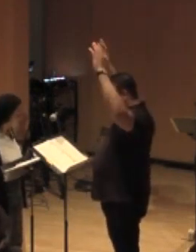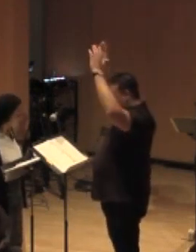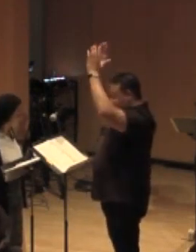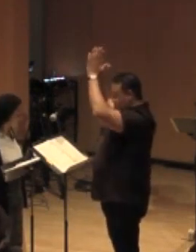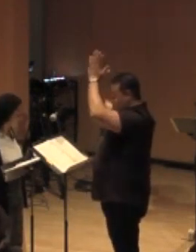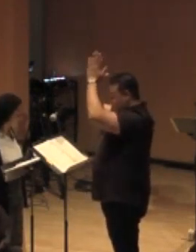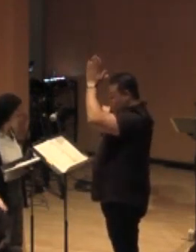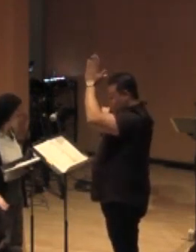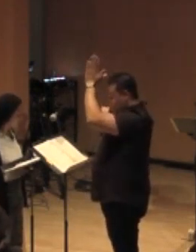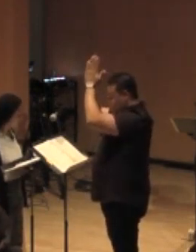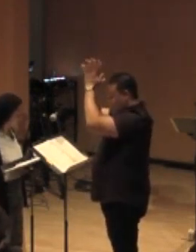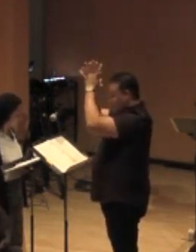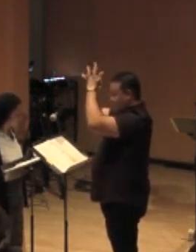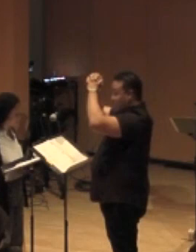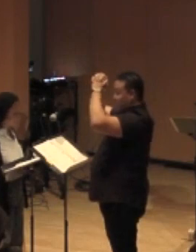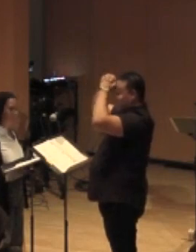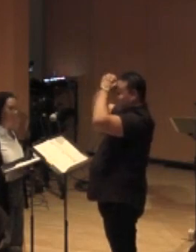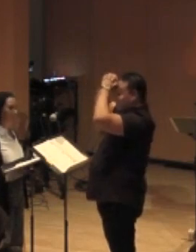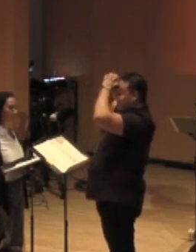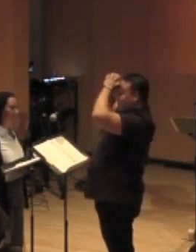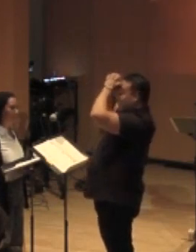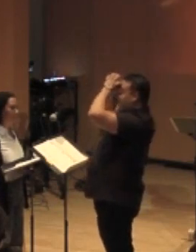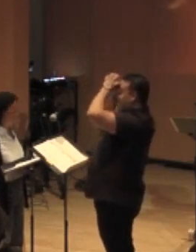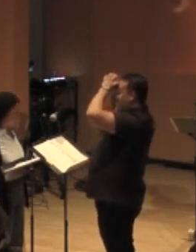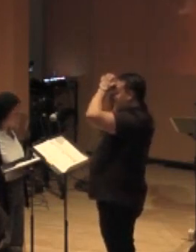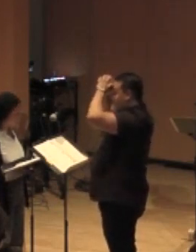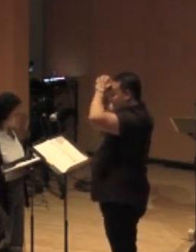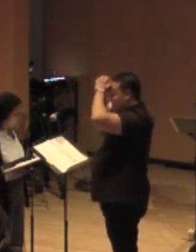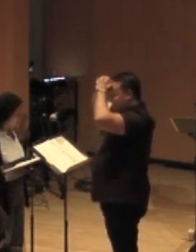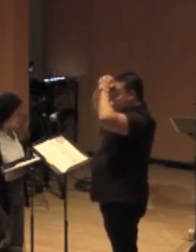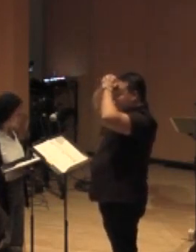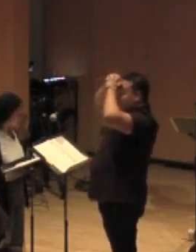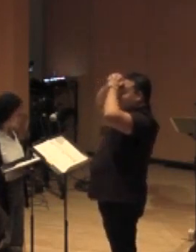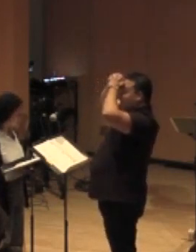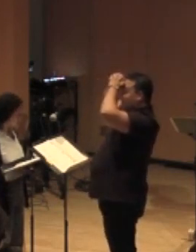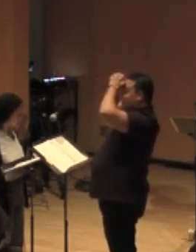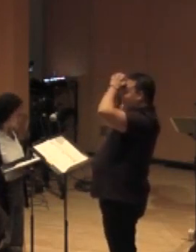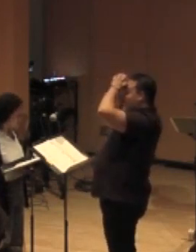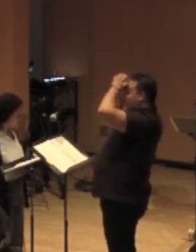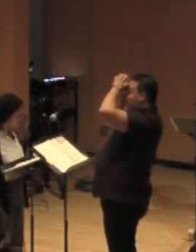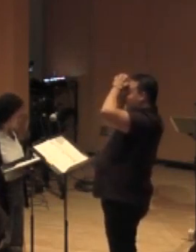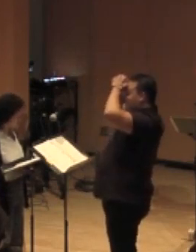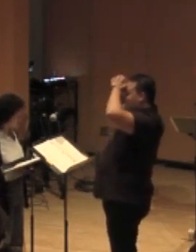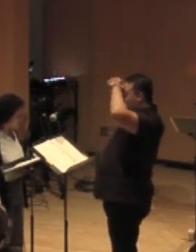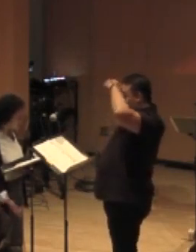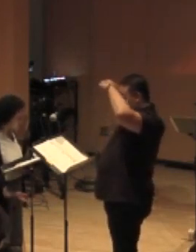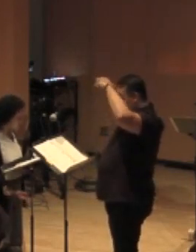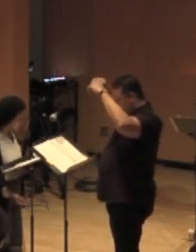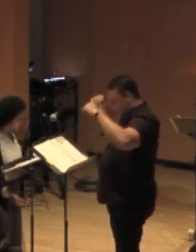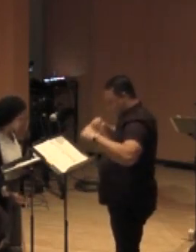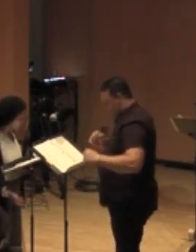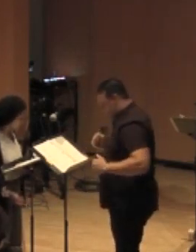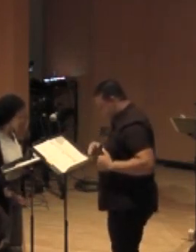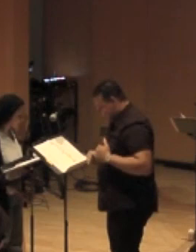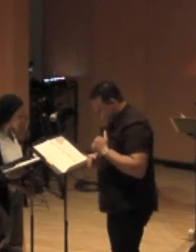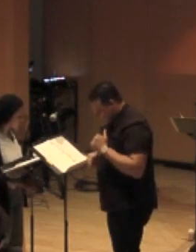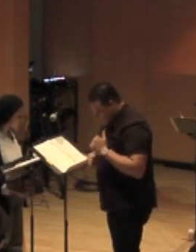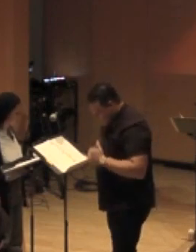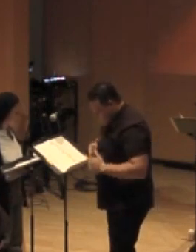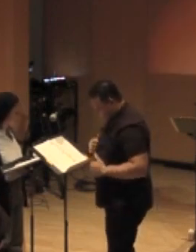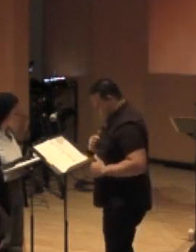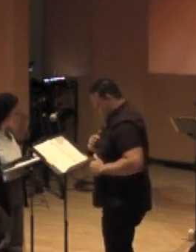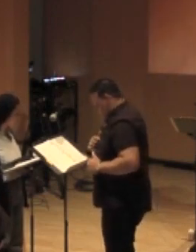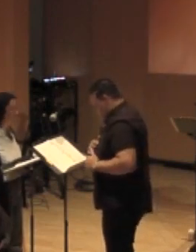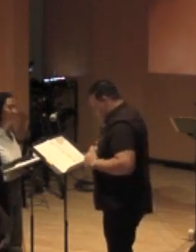what's so amazing about it I mean it must be cold windy especially now that it's Autumn and